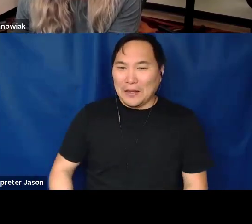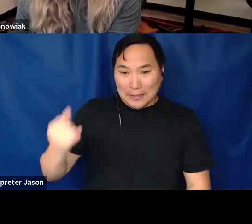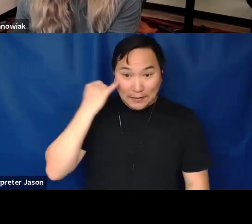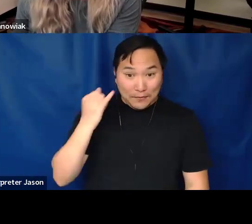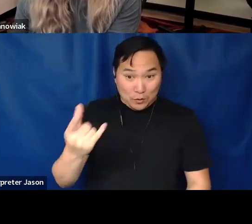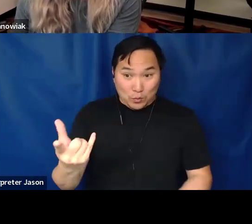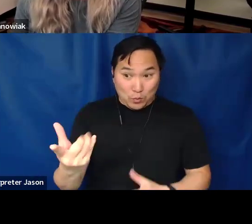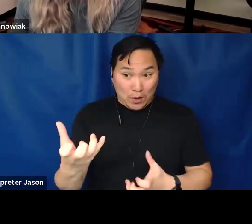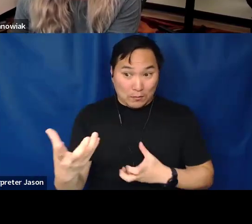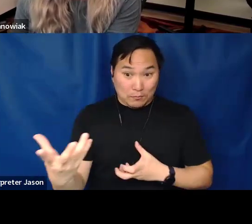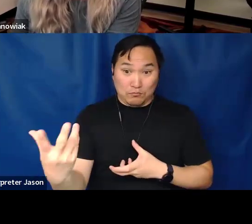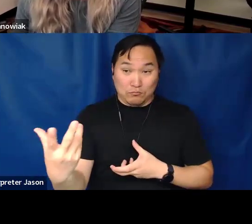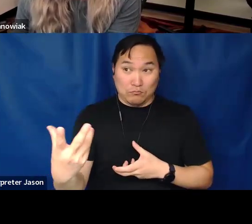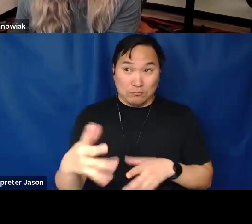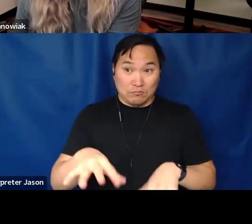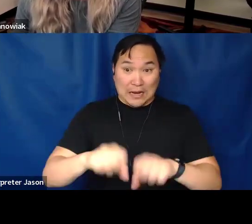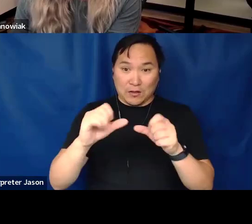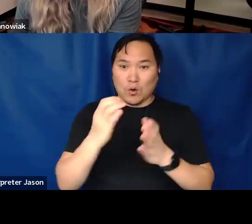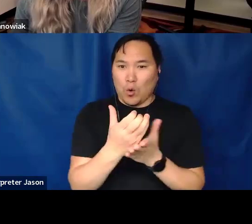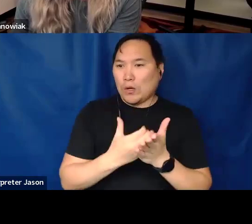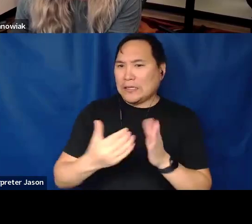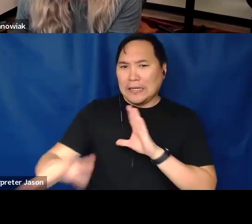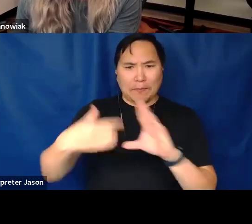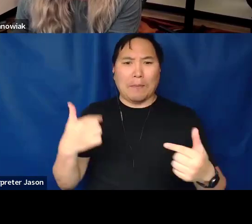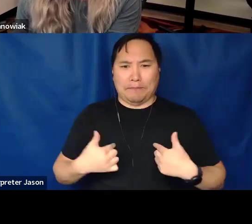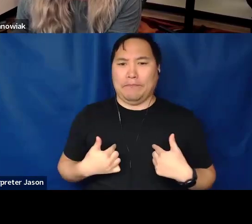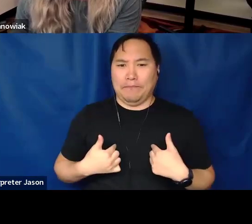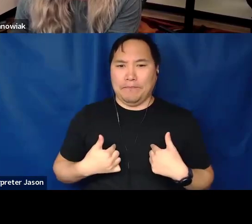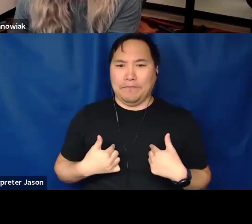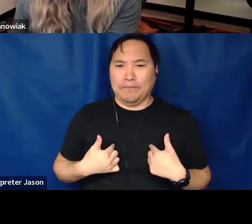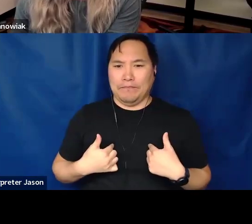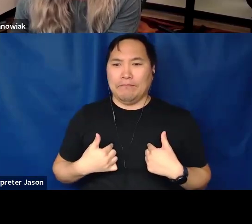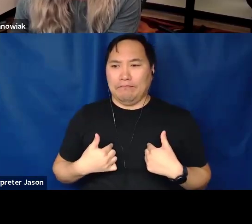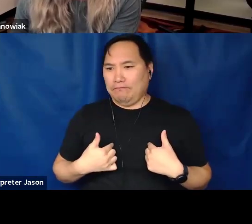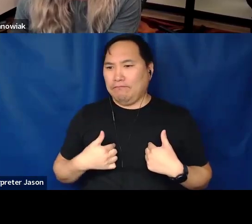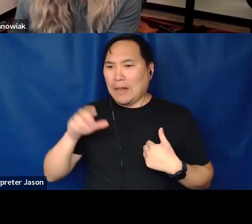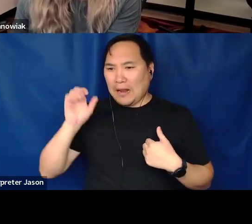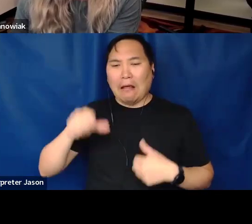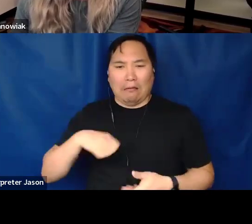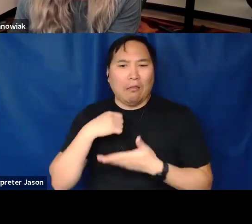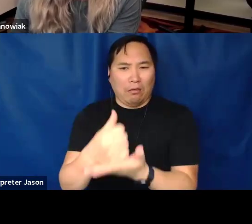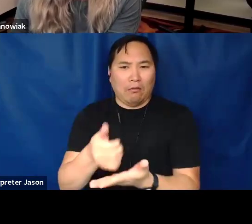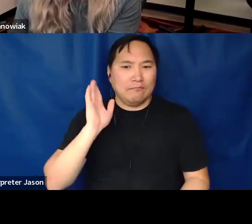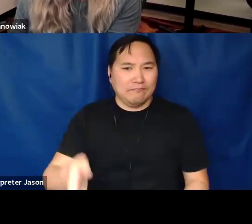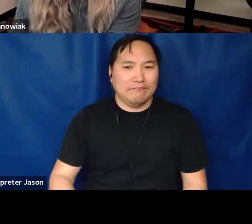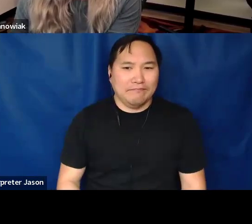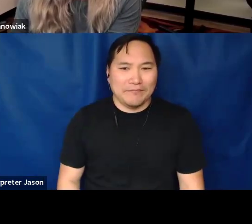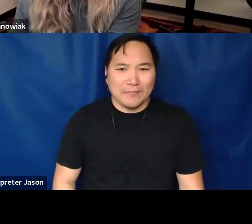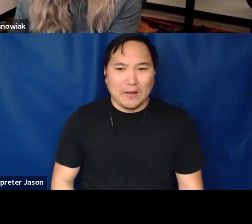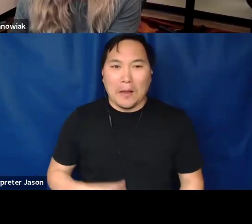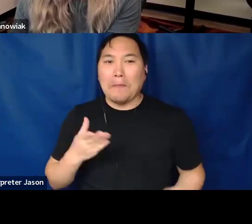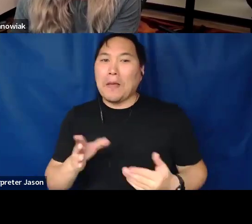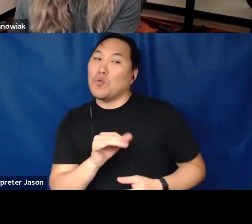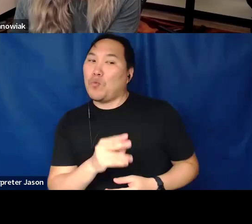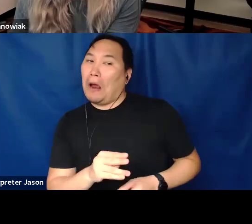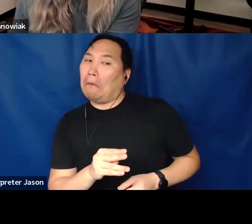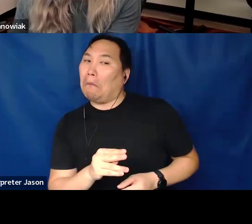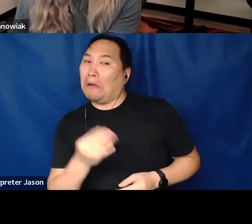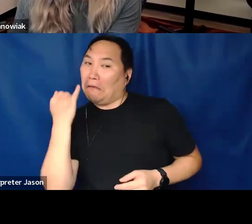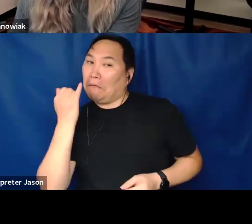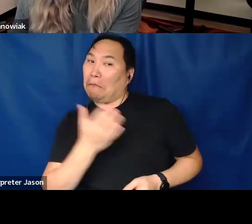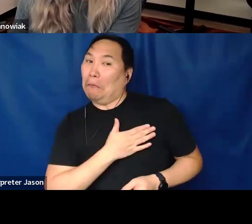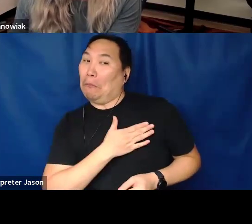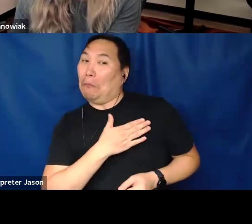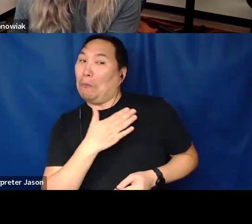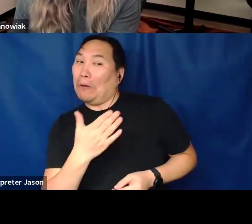interested in that course, feel free to email me, and I can help you out with that as well. And maybe even Brian, if he is willing